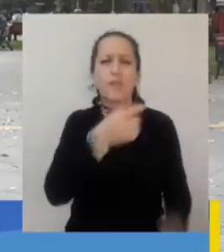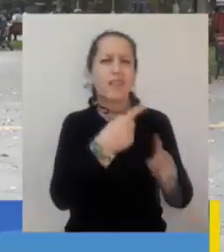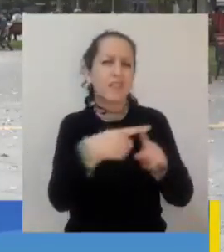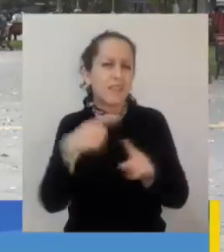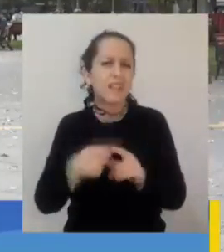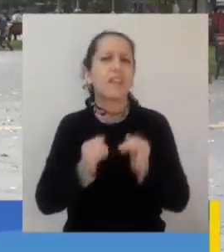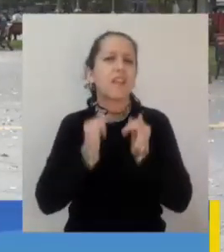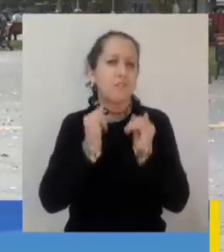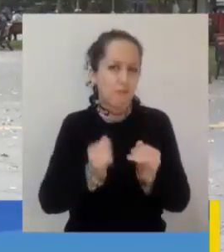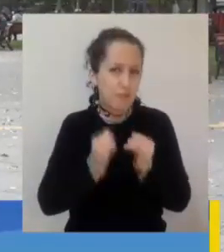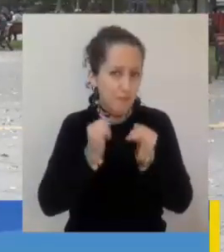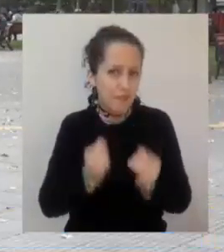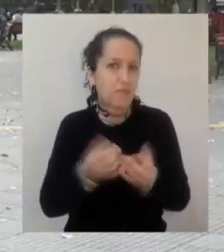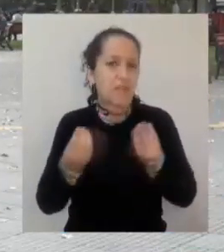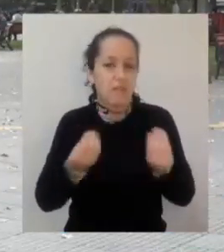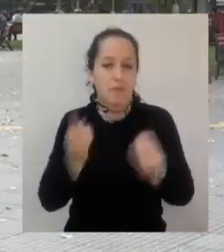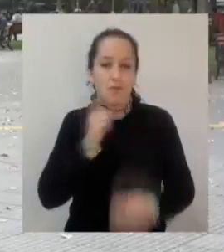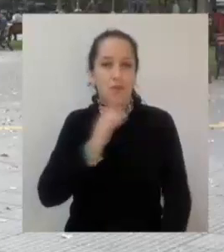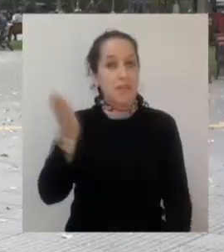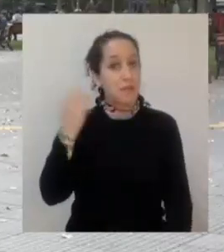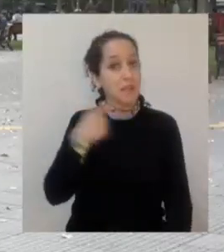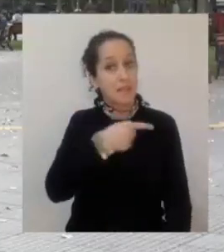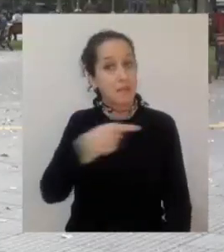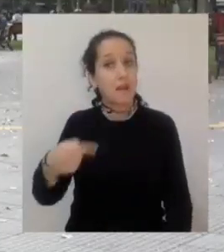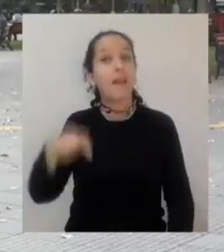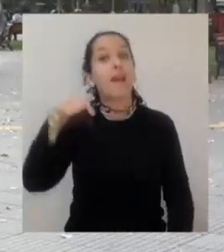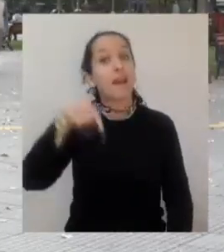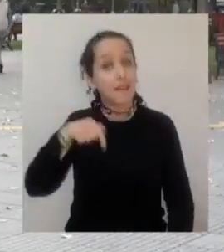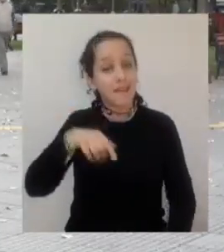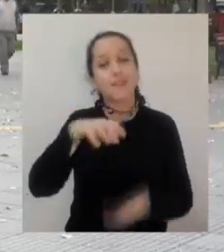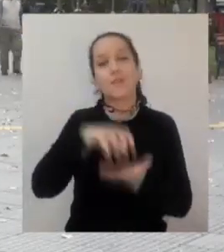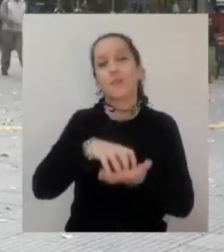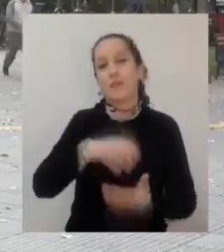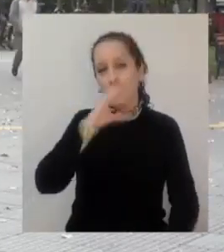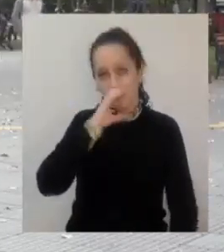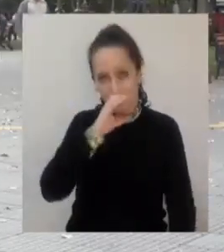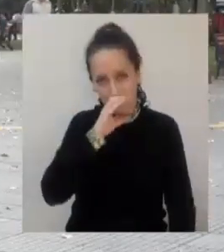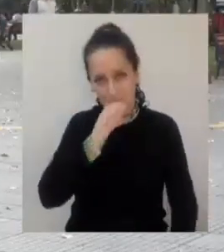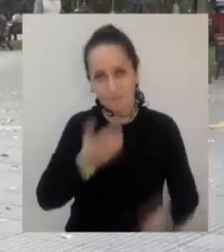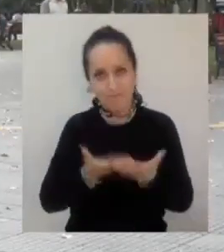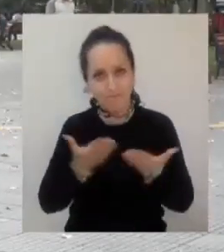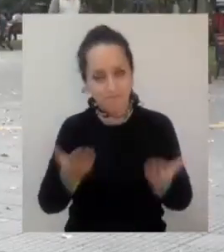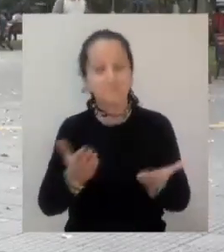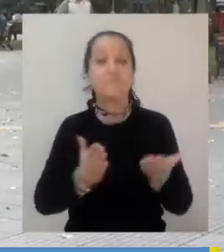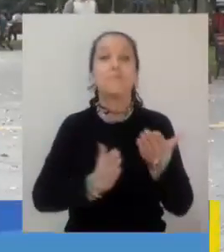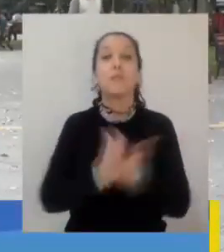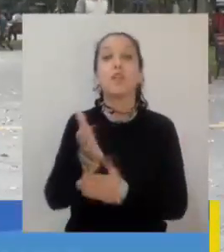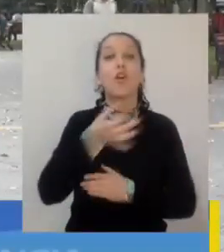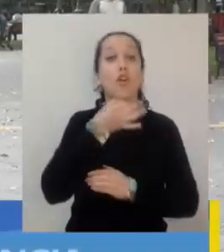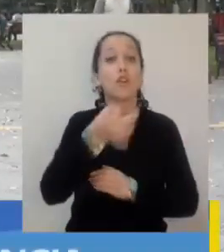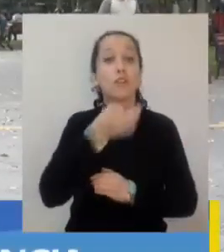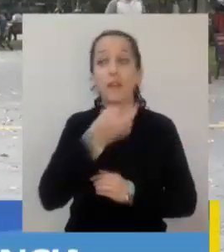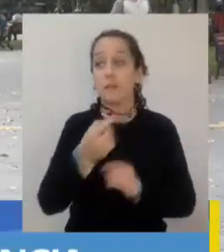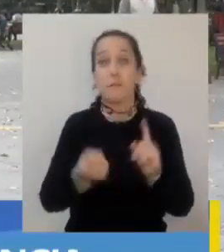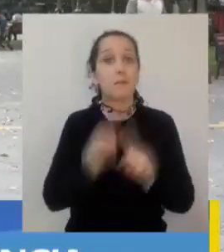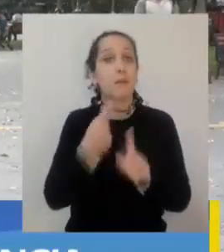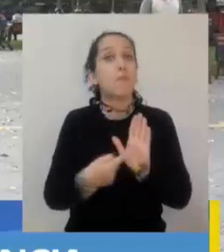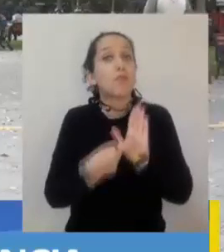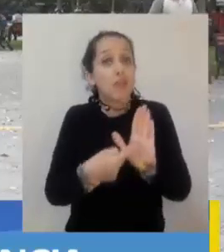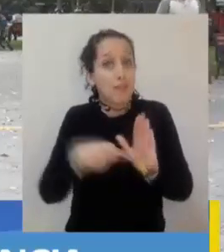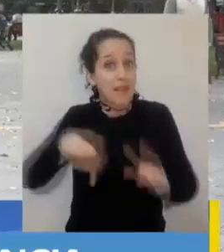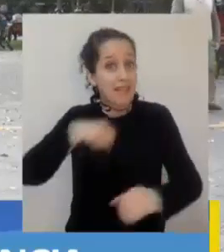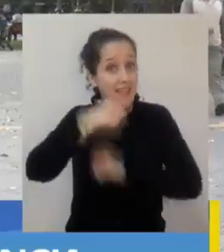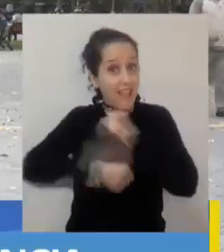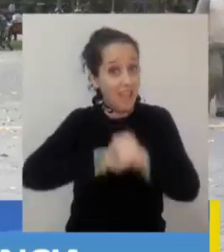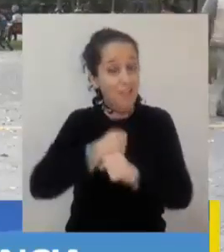of what happened in the last week here in the Comuna of Concepción. And we are to about this first program of the year